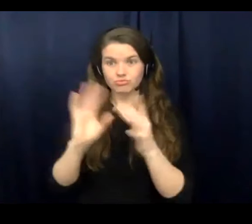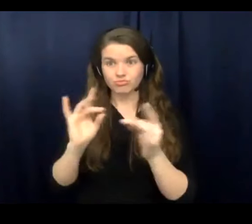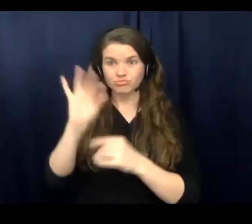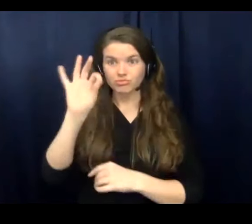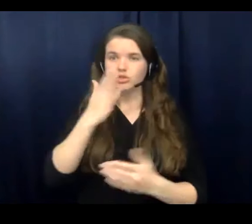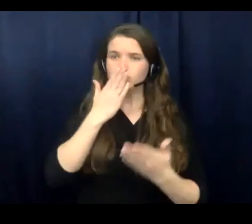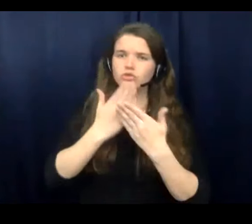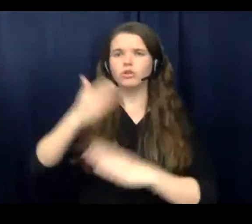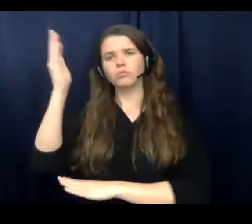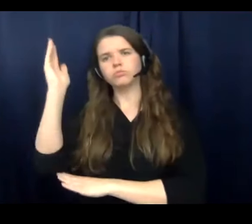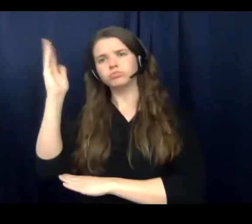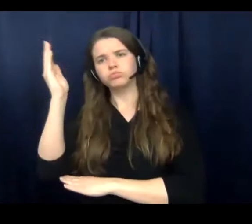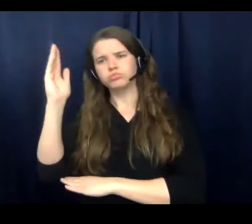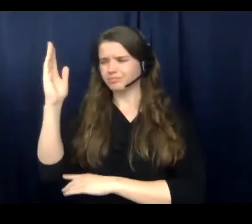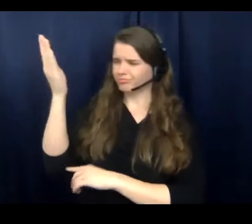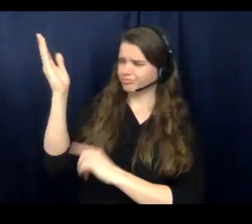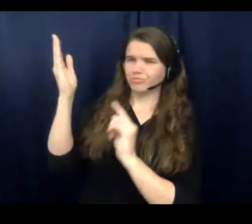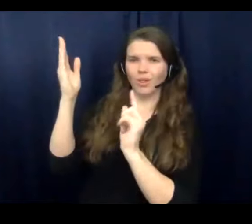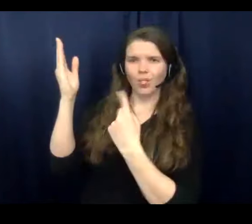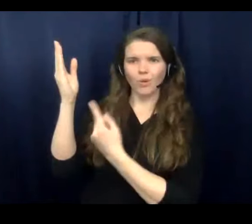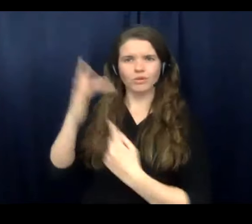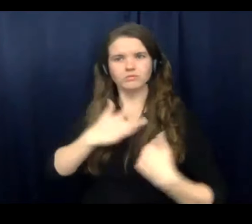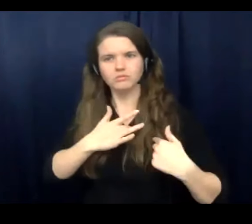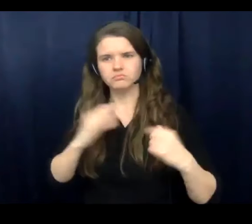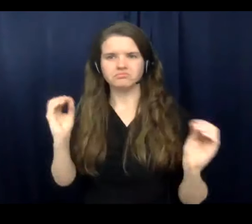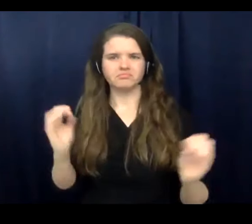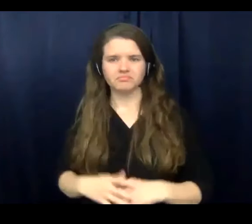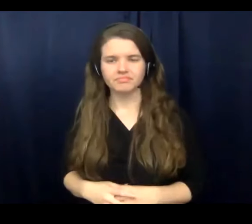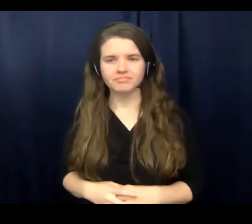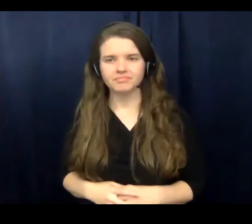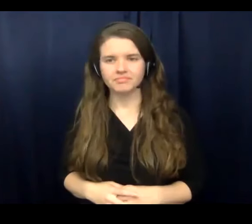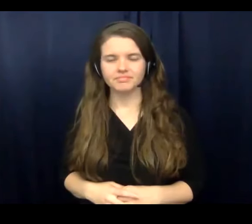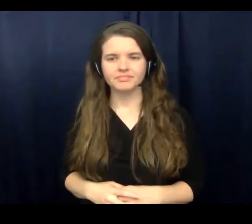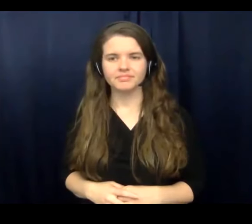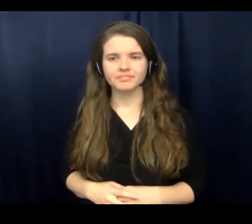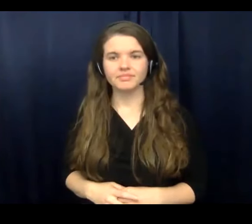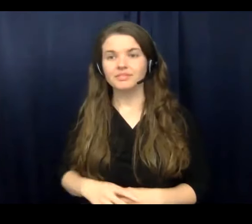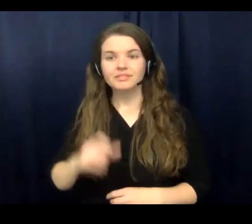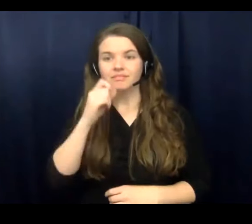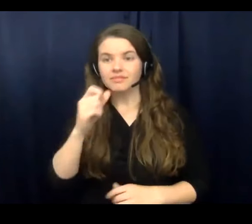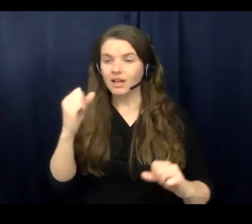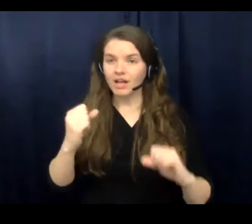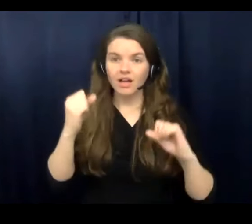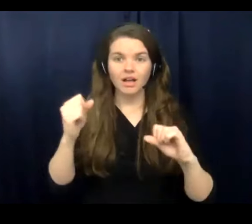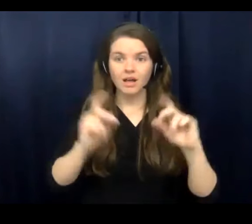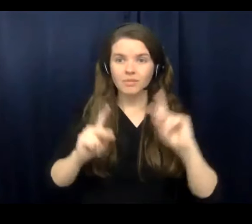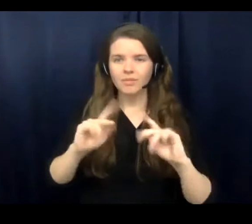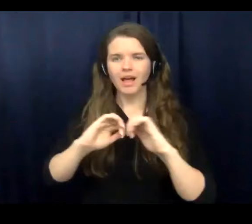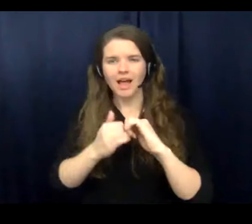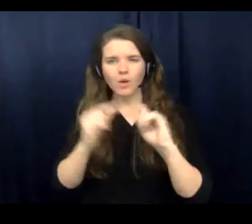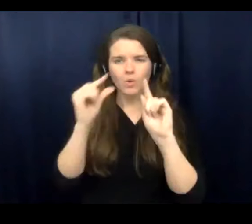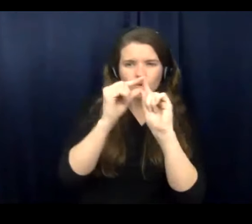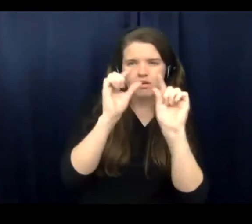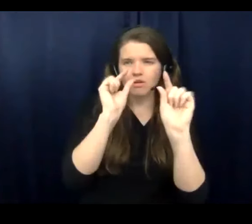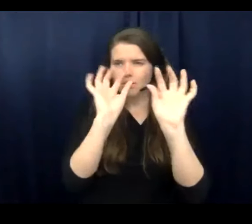orator. Oratory alone does not convict people's hearts. It's not powerful simply because people know how to put words together. It's